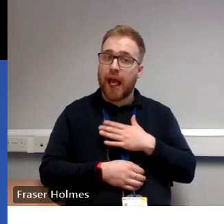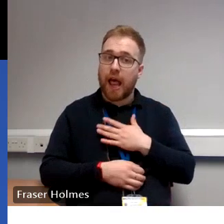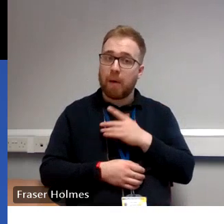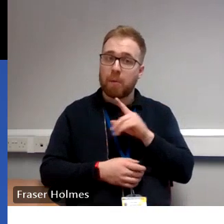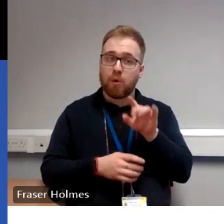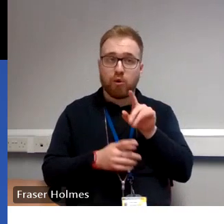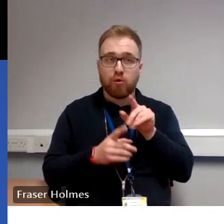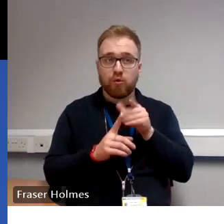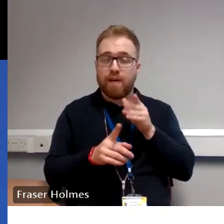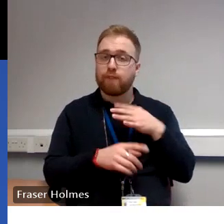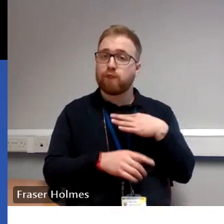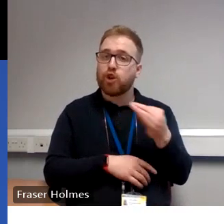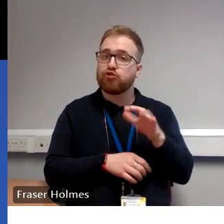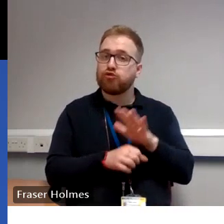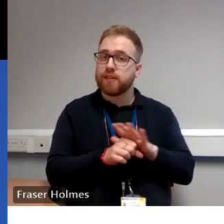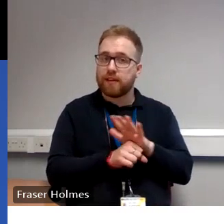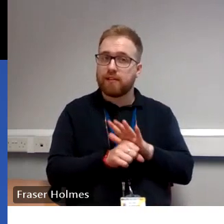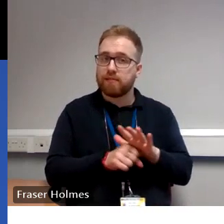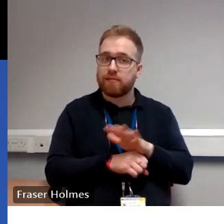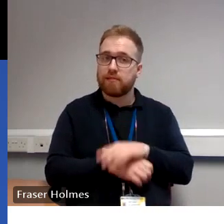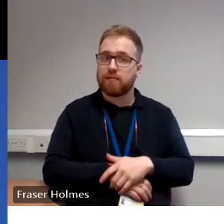recognising the voluntary sector.